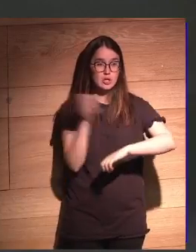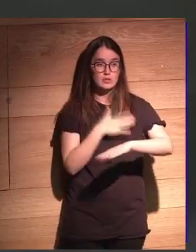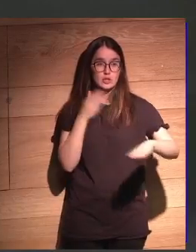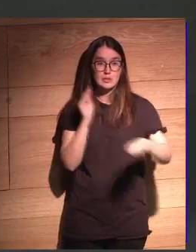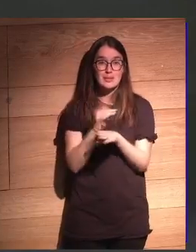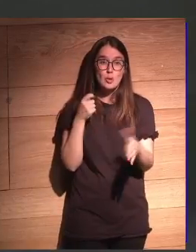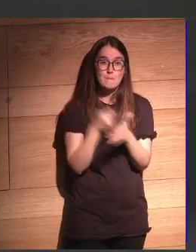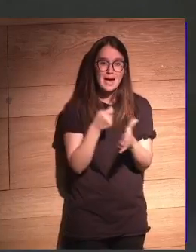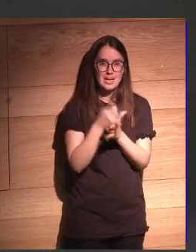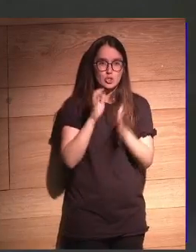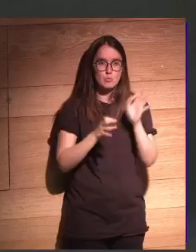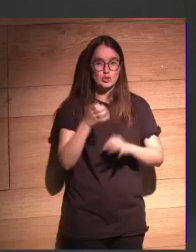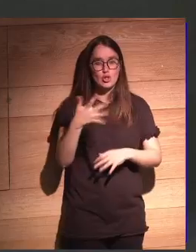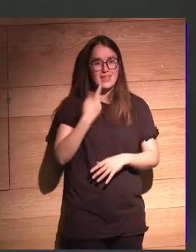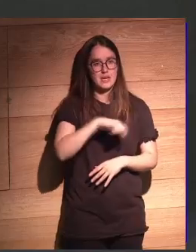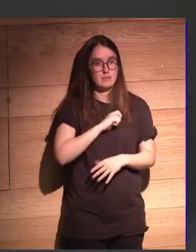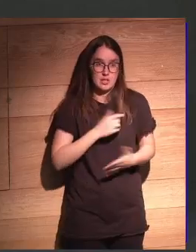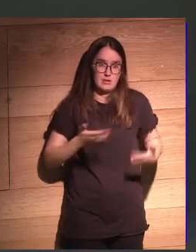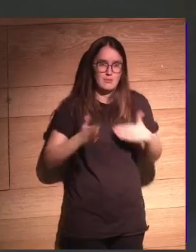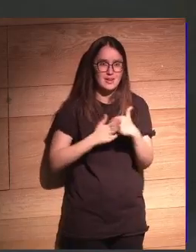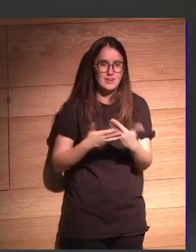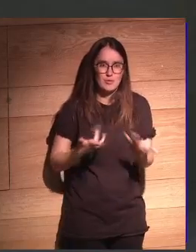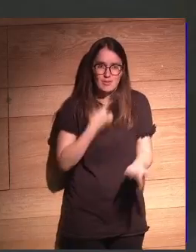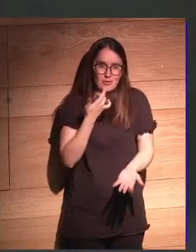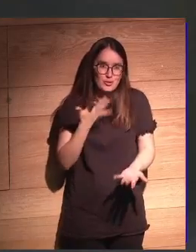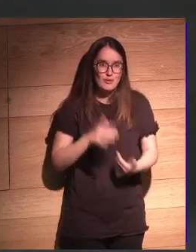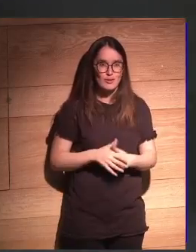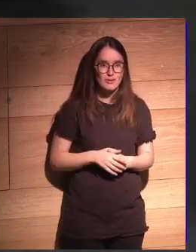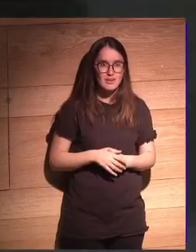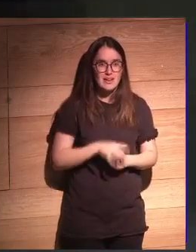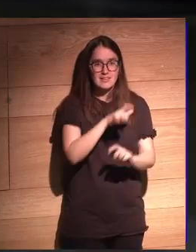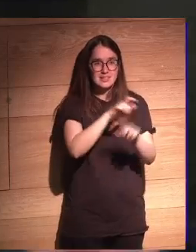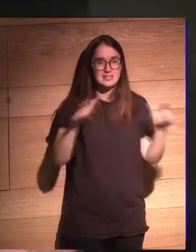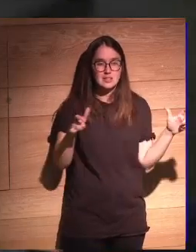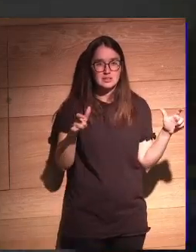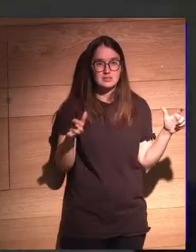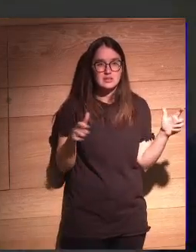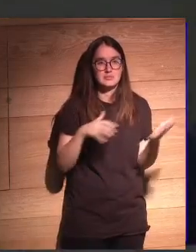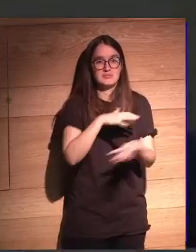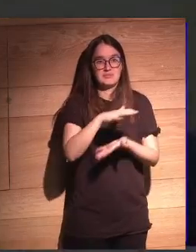need investment funds to pay their taxes in Spain.